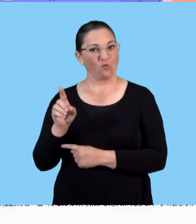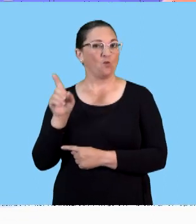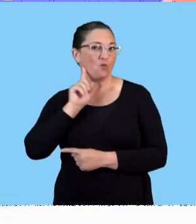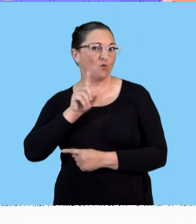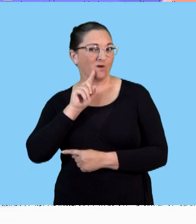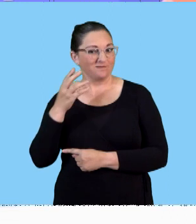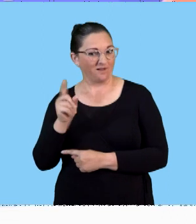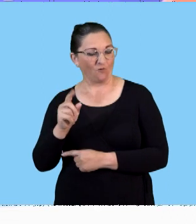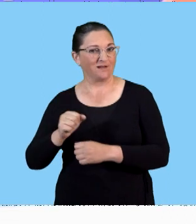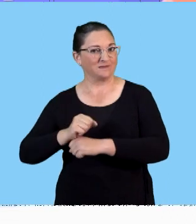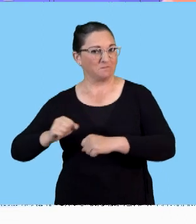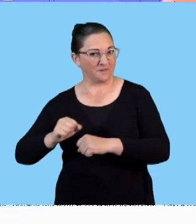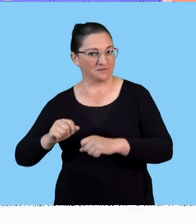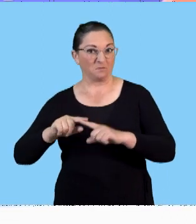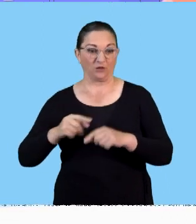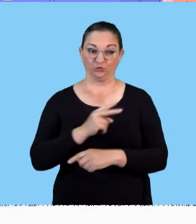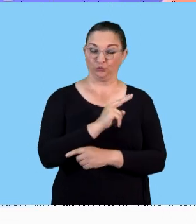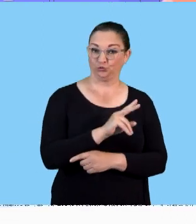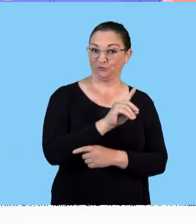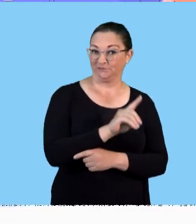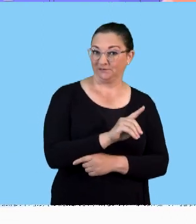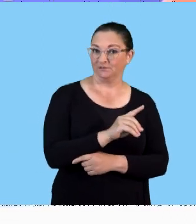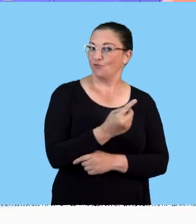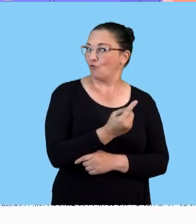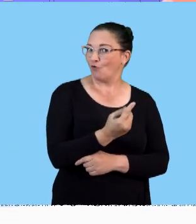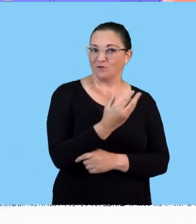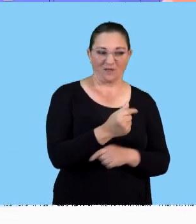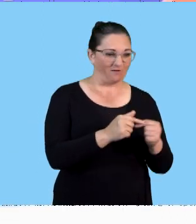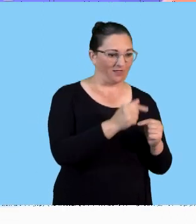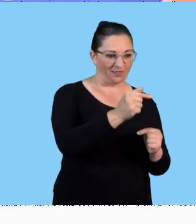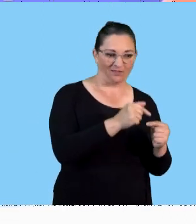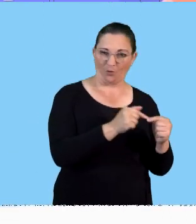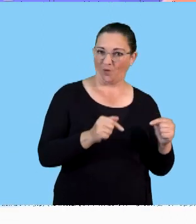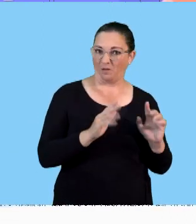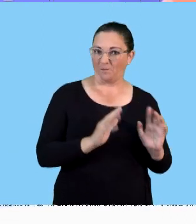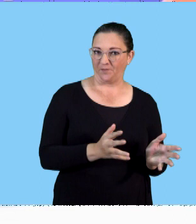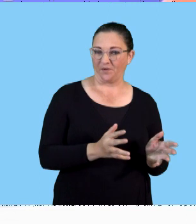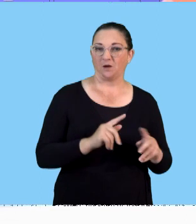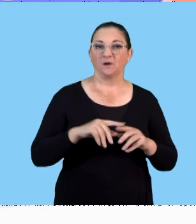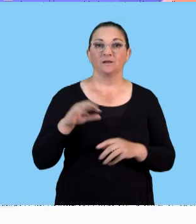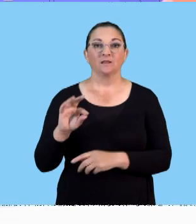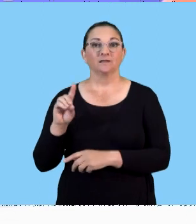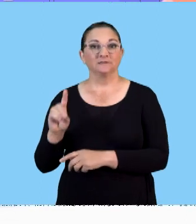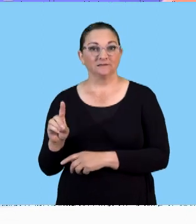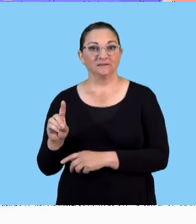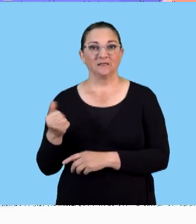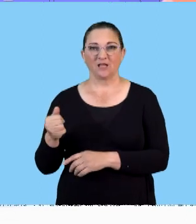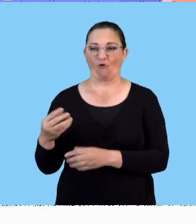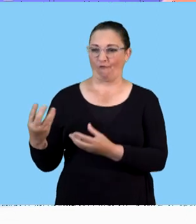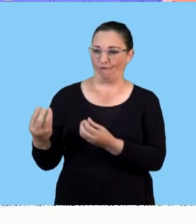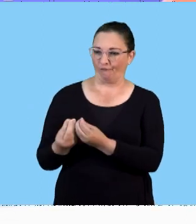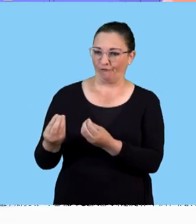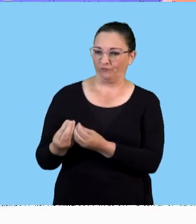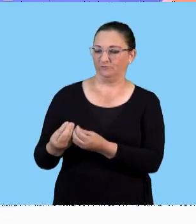occupy space, as opposed to 2D shapes which only have length and width. 3D shapes are solids that